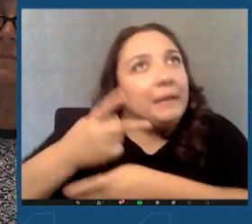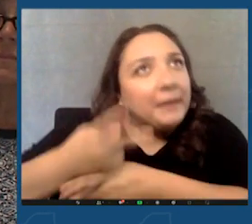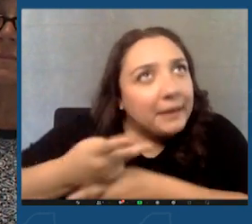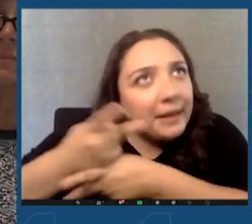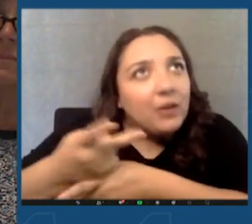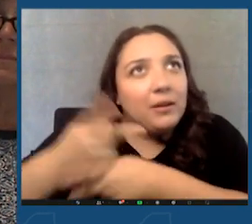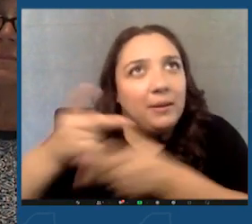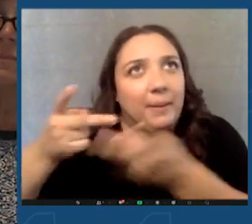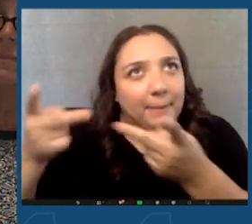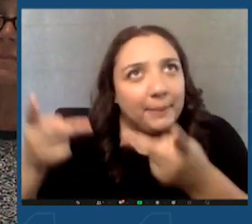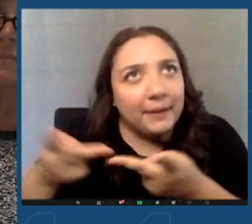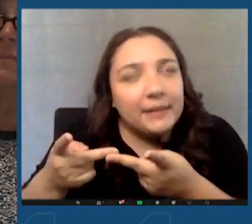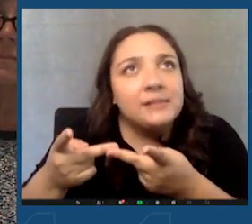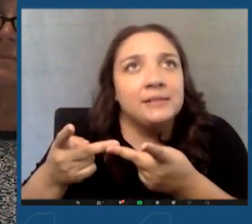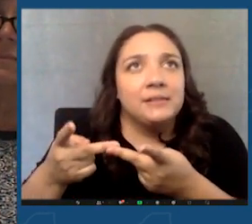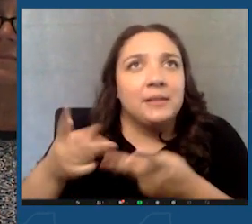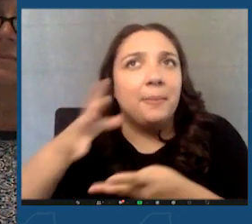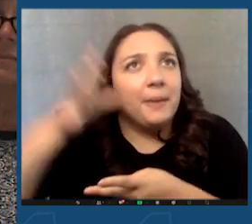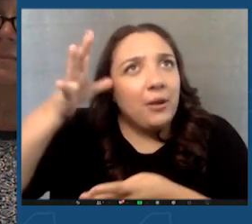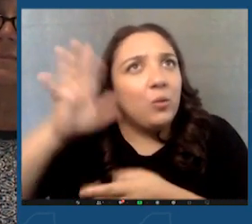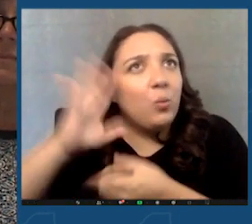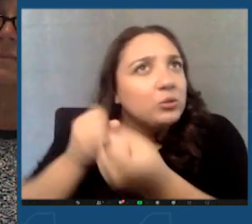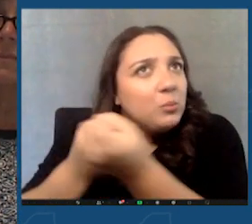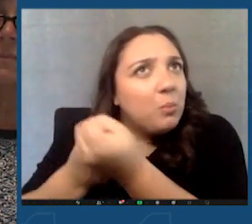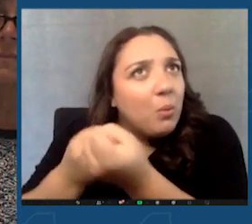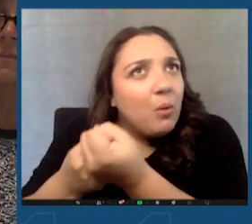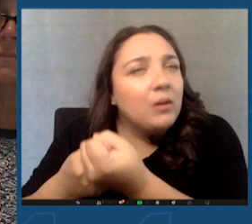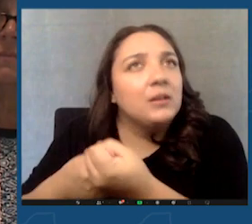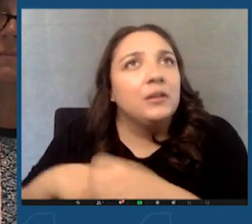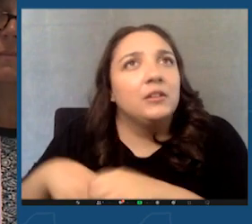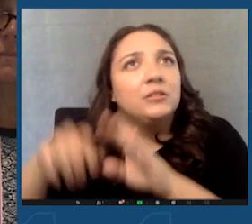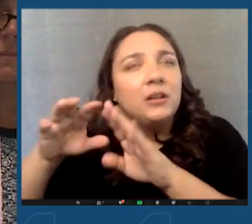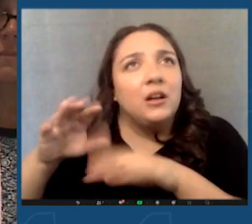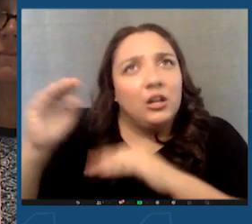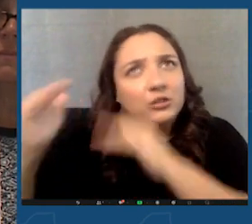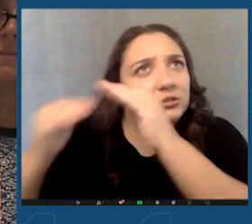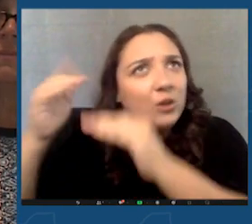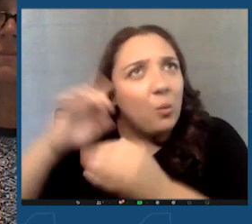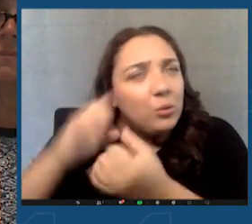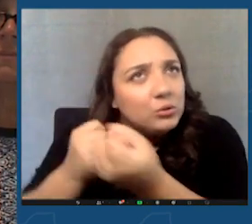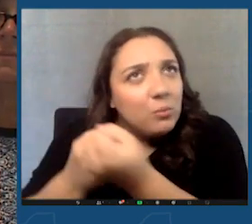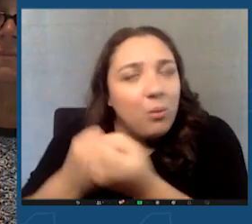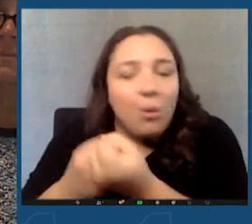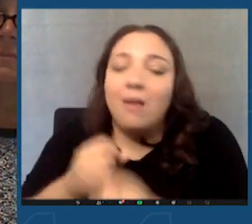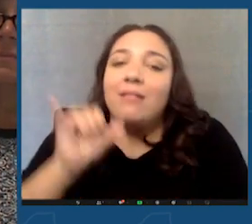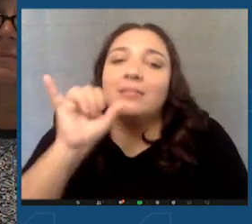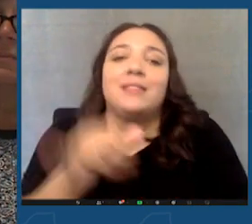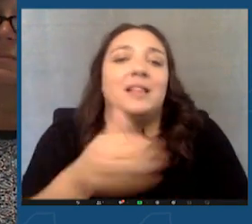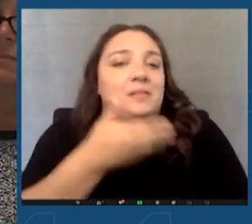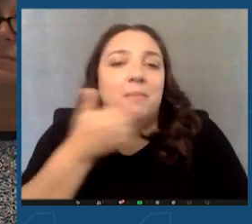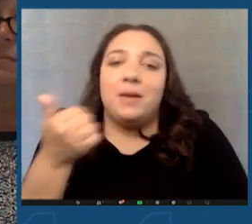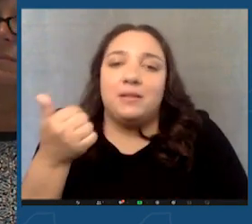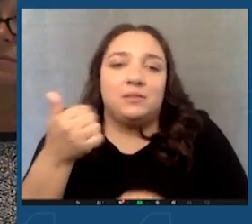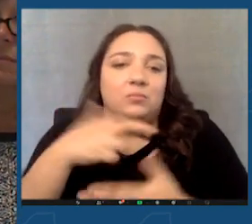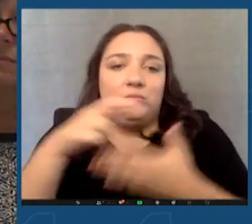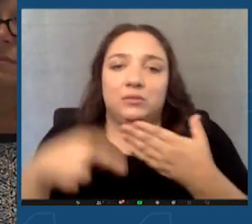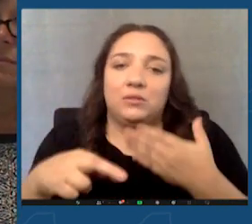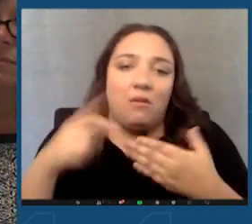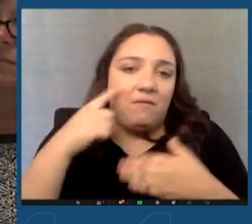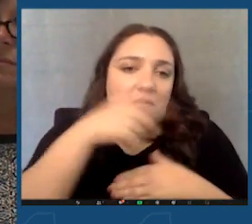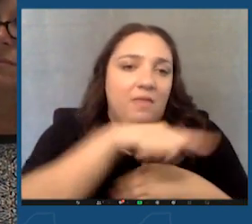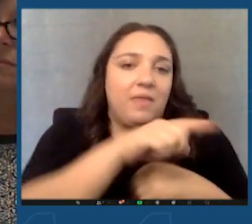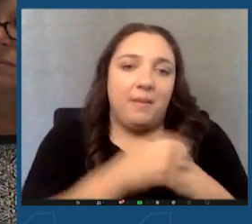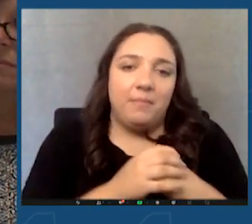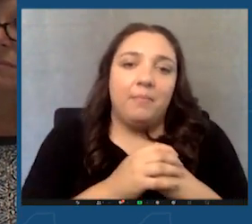them. That is the best outcome these children could ask for, or their parents. So I thank everyone involved in making this